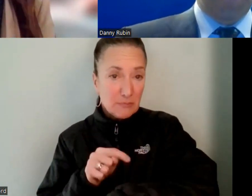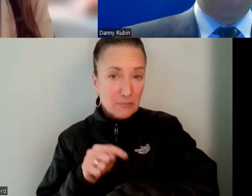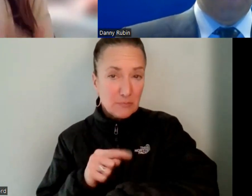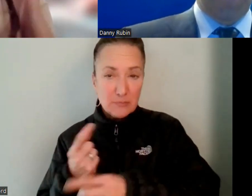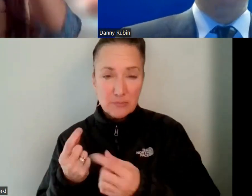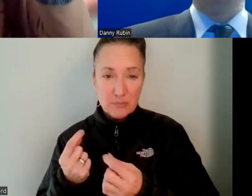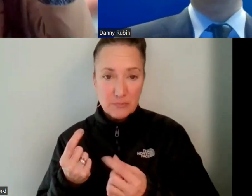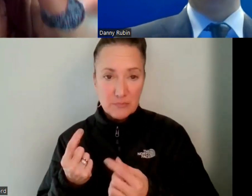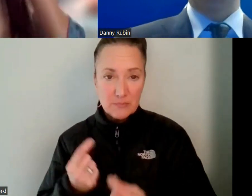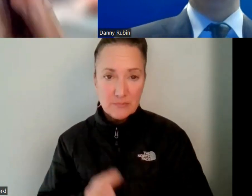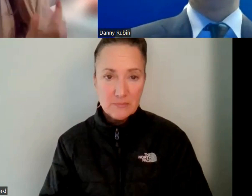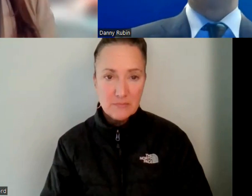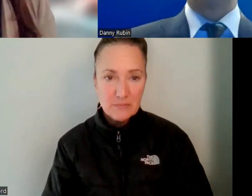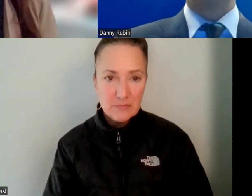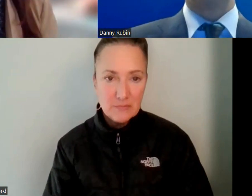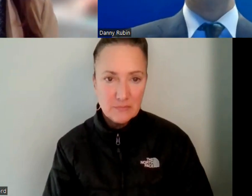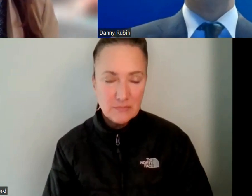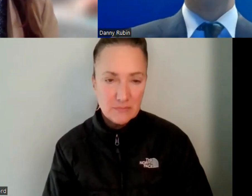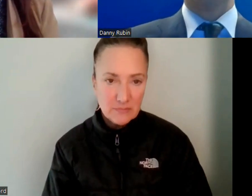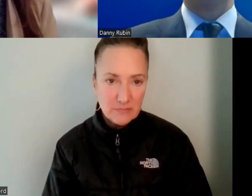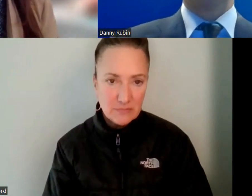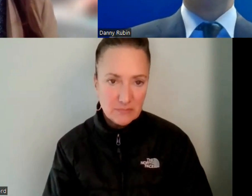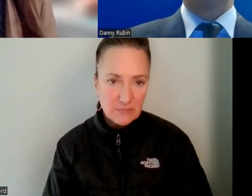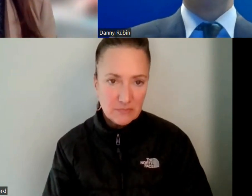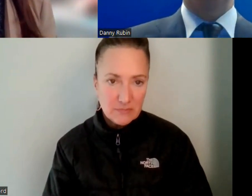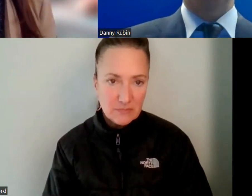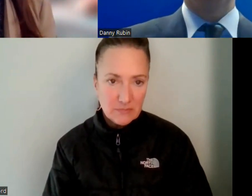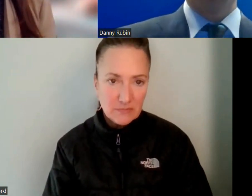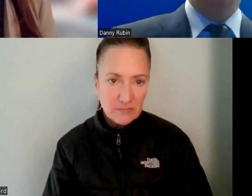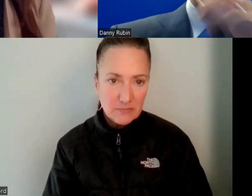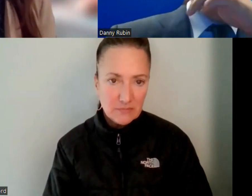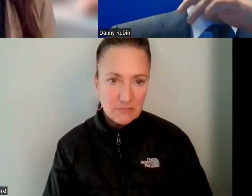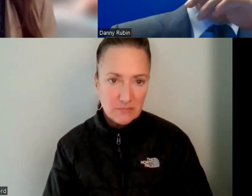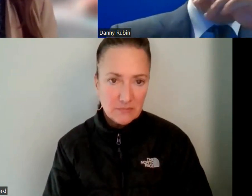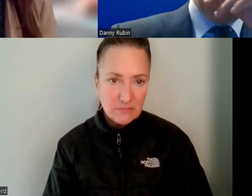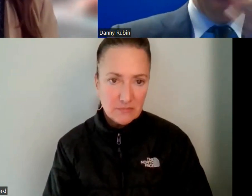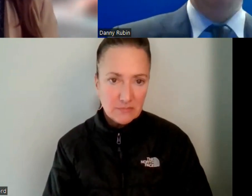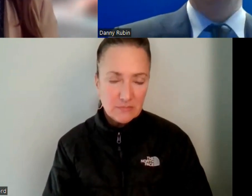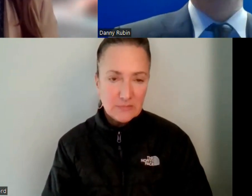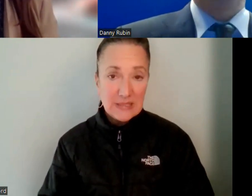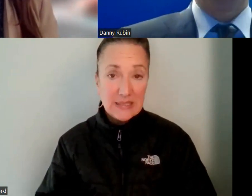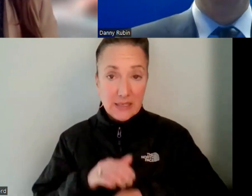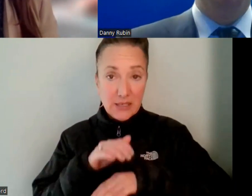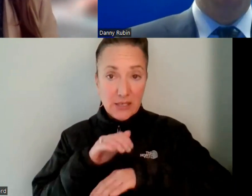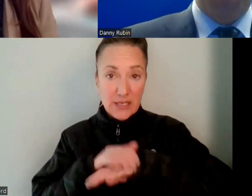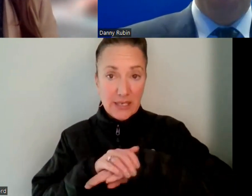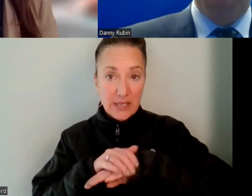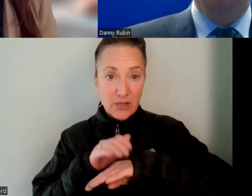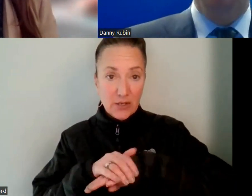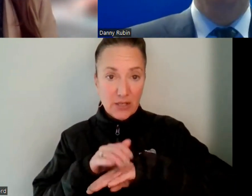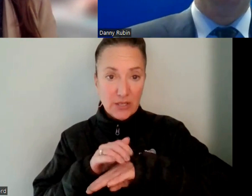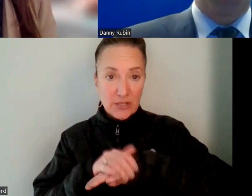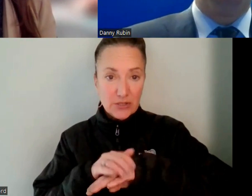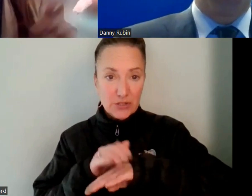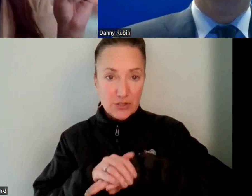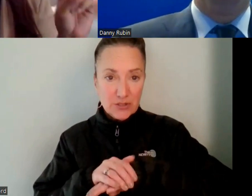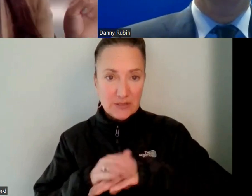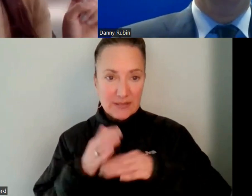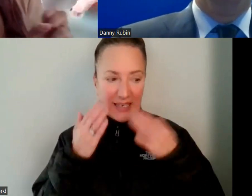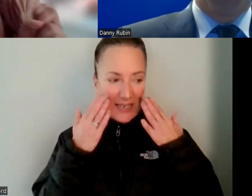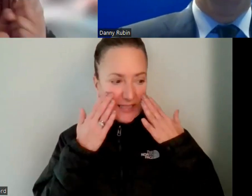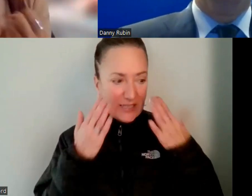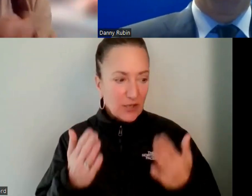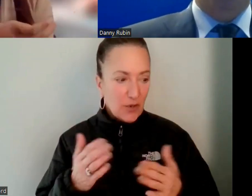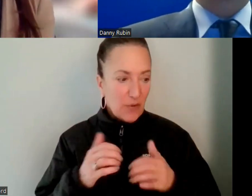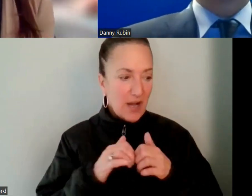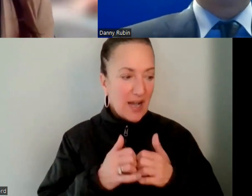quickly use? So those type of questions, they didn't know how to ask in English. And I feel like having the power